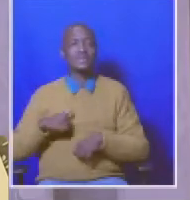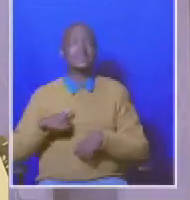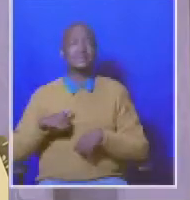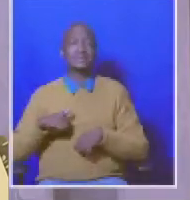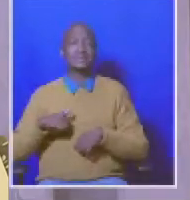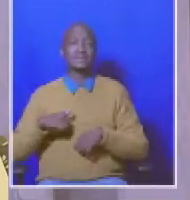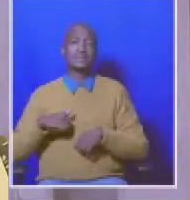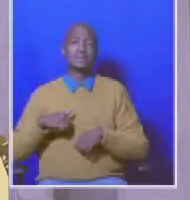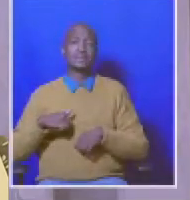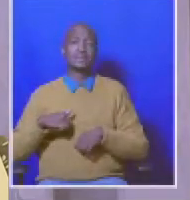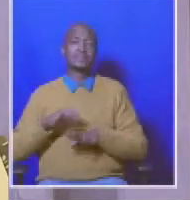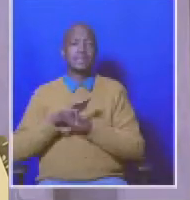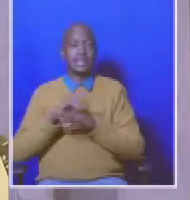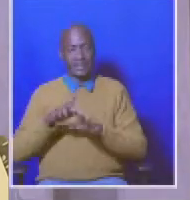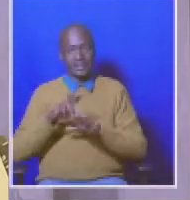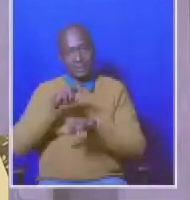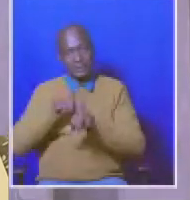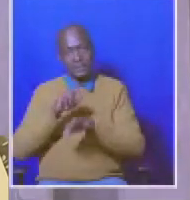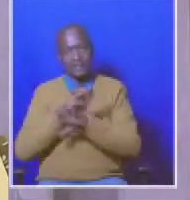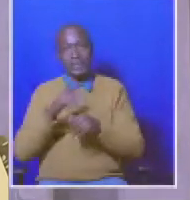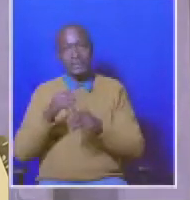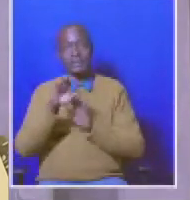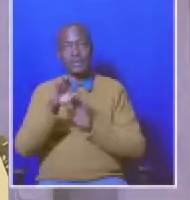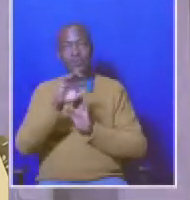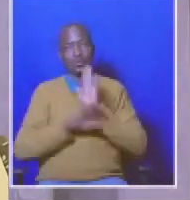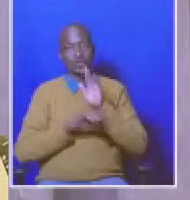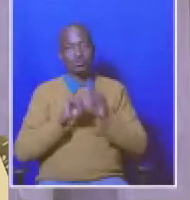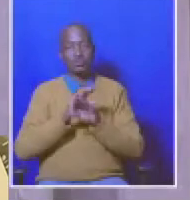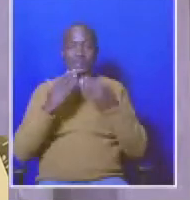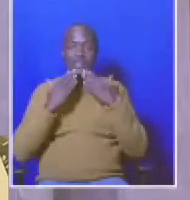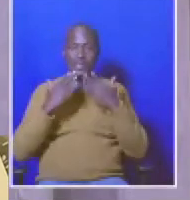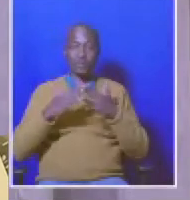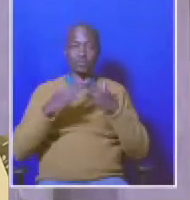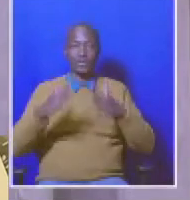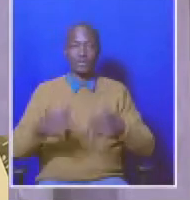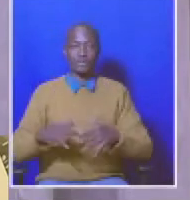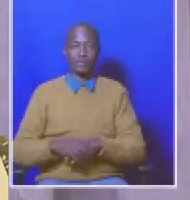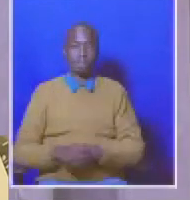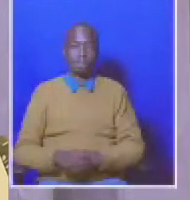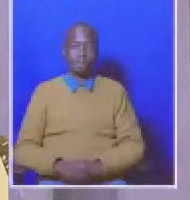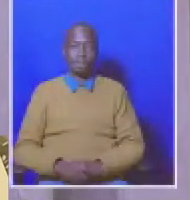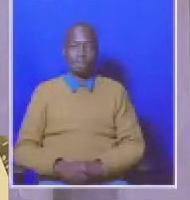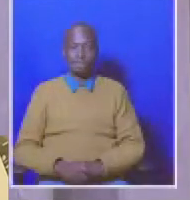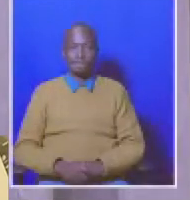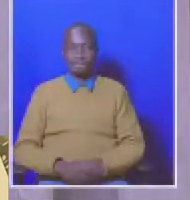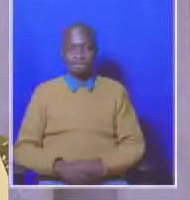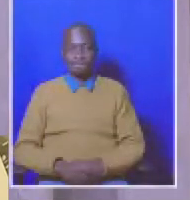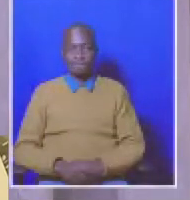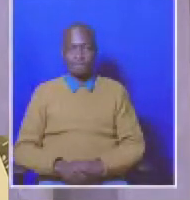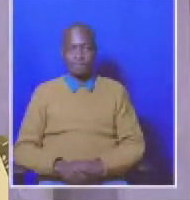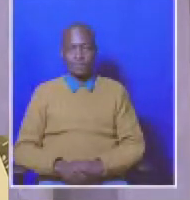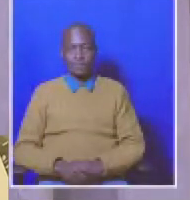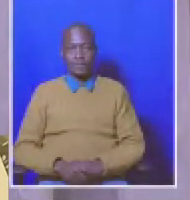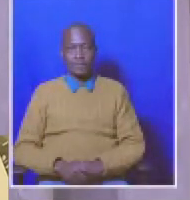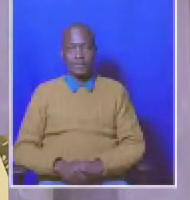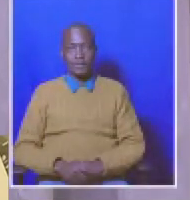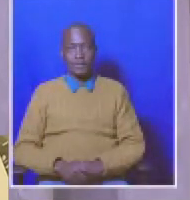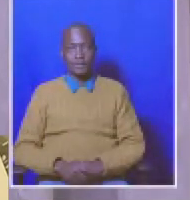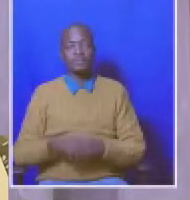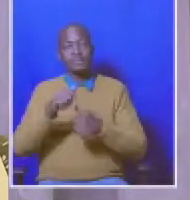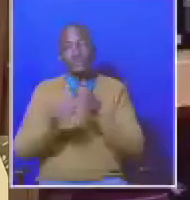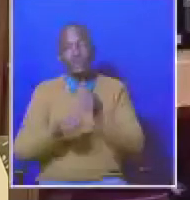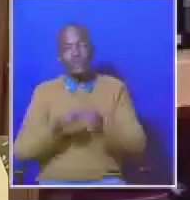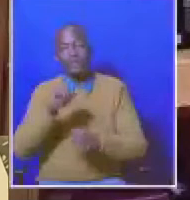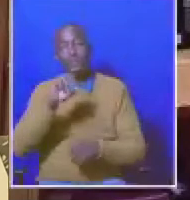as required by the Constitution. Thank you very much. Thank you very much, Deputy President. Honorable